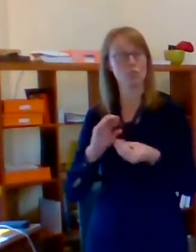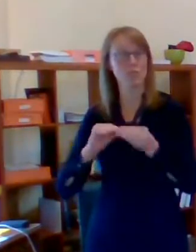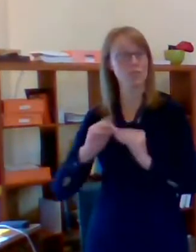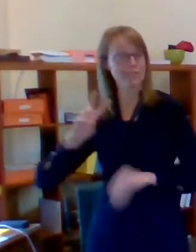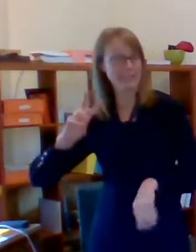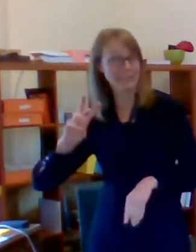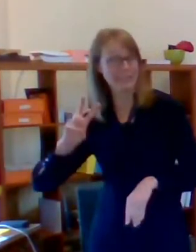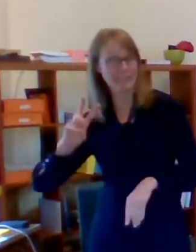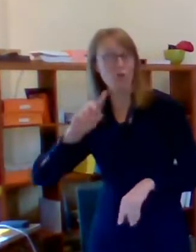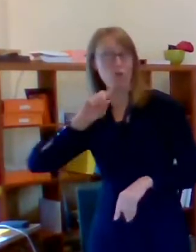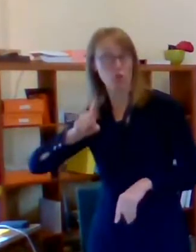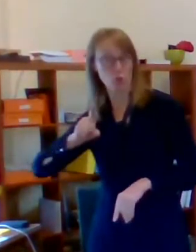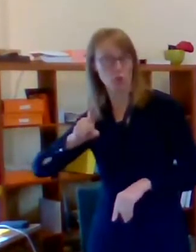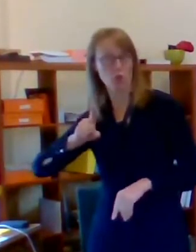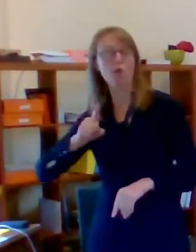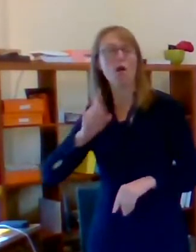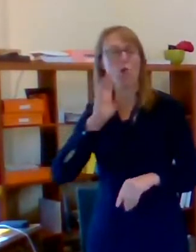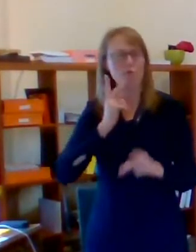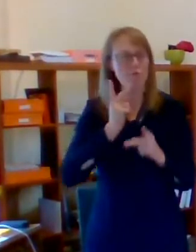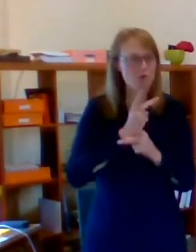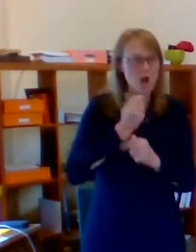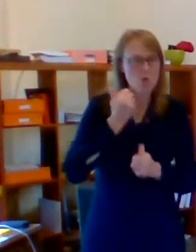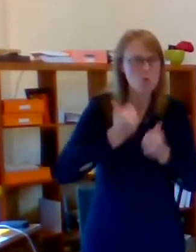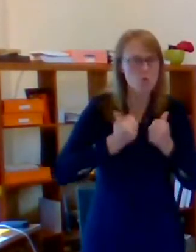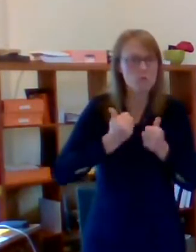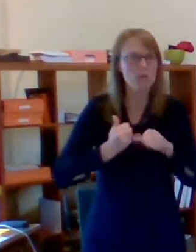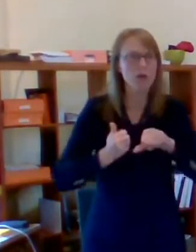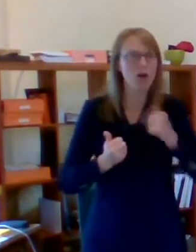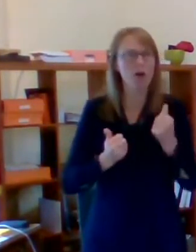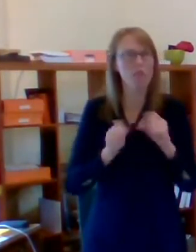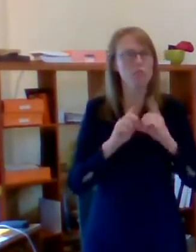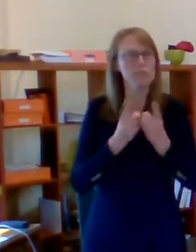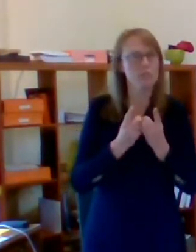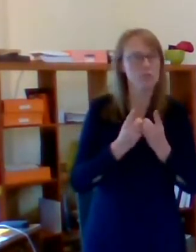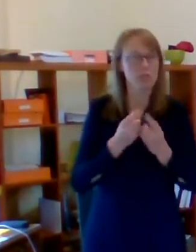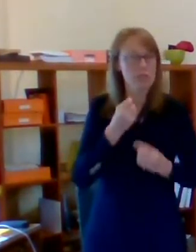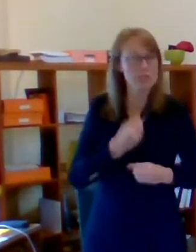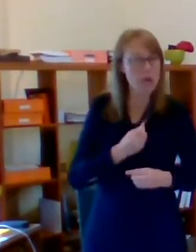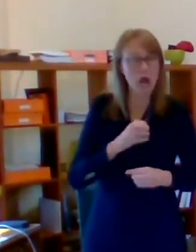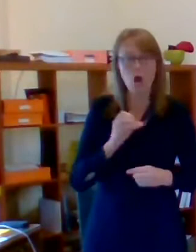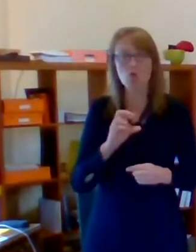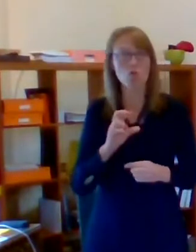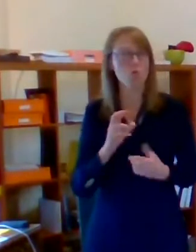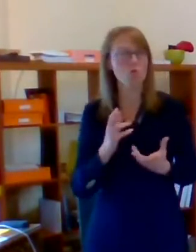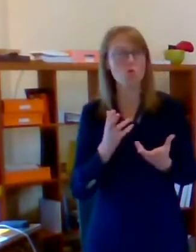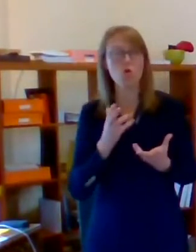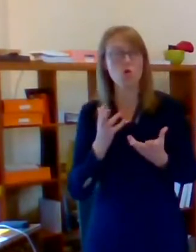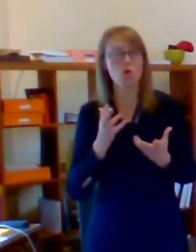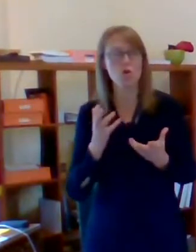some data to figure out whether it should maybe be a district south or maybe the